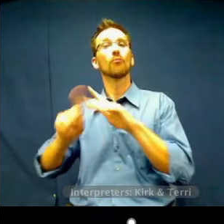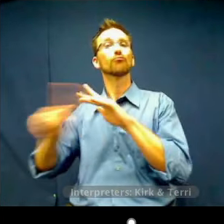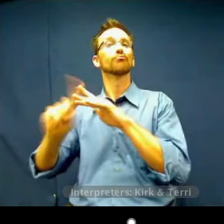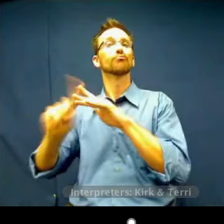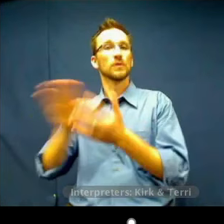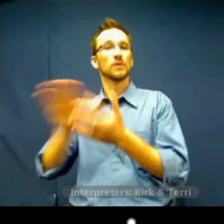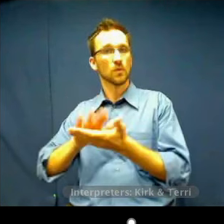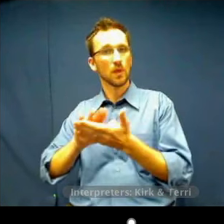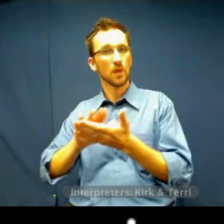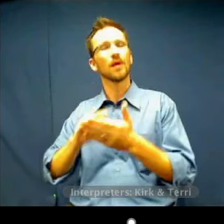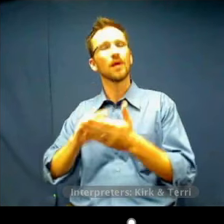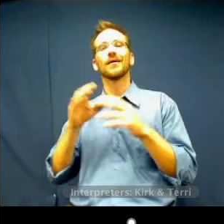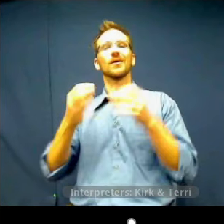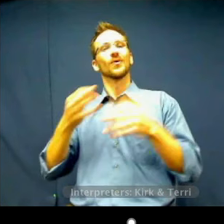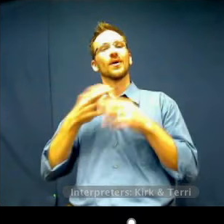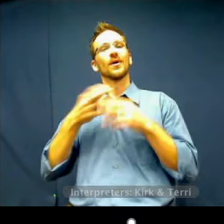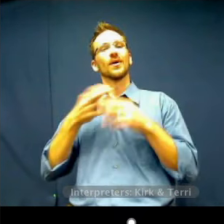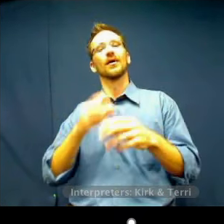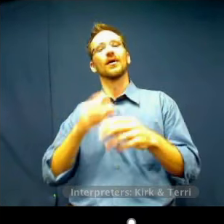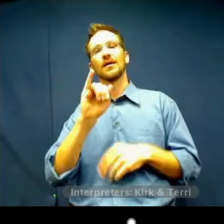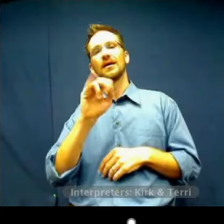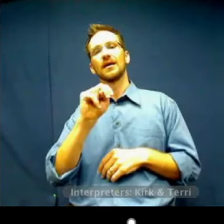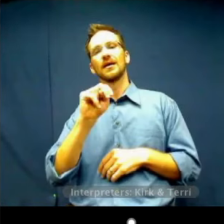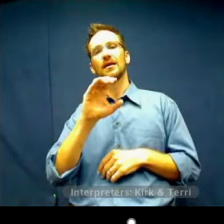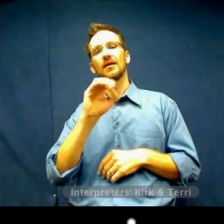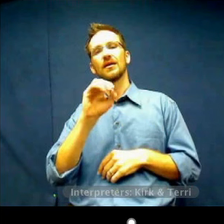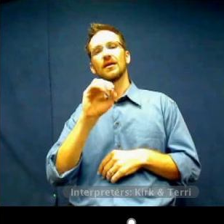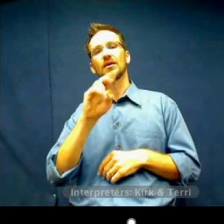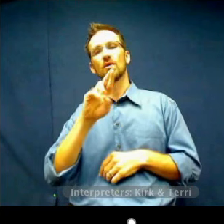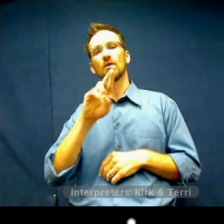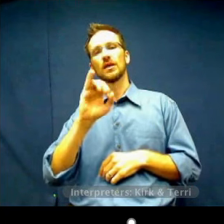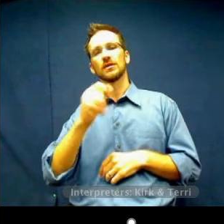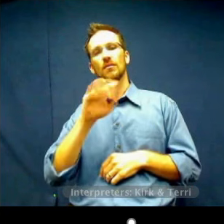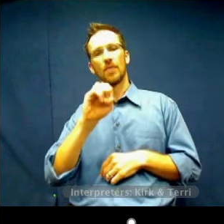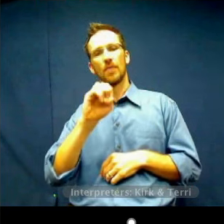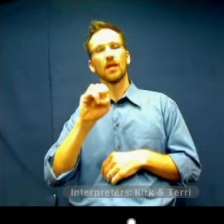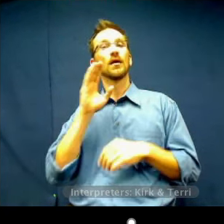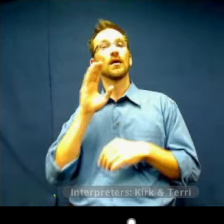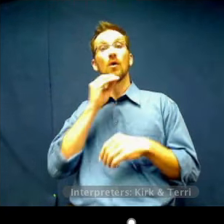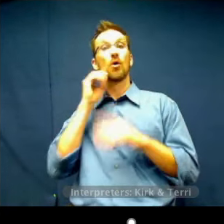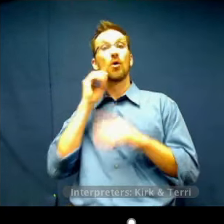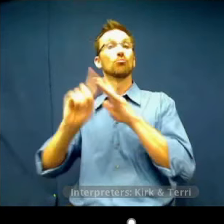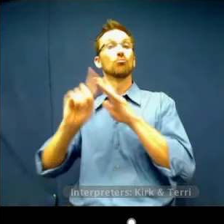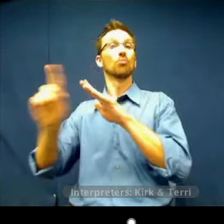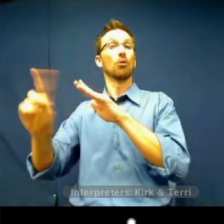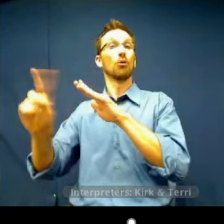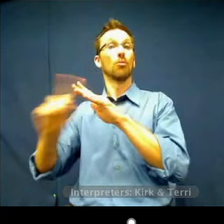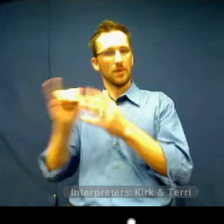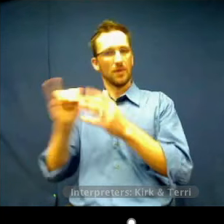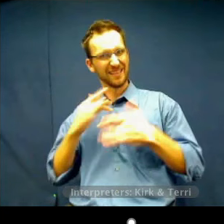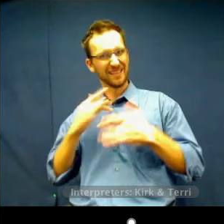incorrigible, or running away from home. Those are all status offenses that are going to be heard in juvenile court matters.